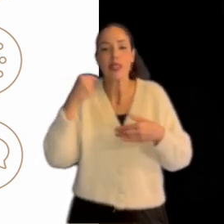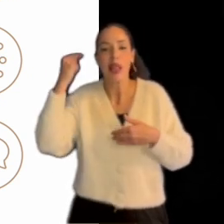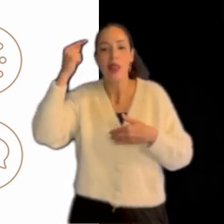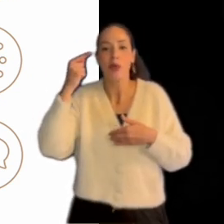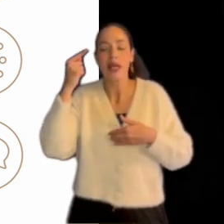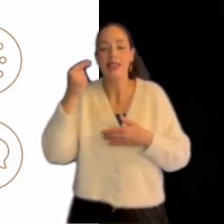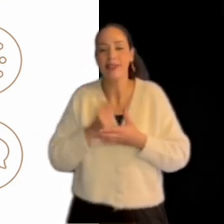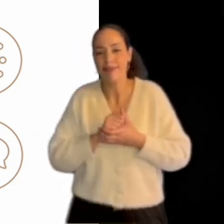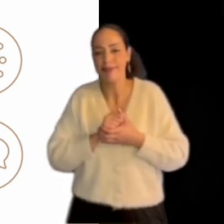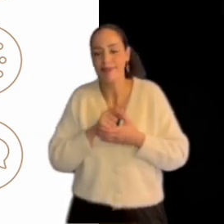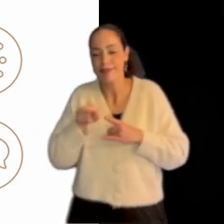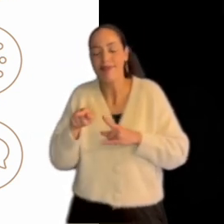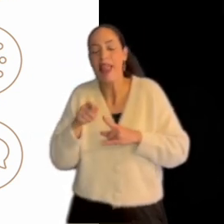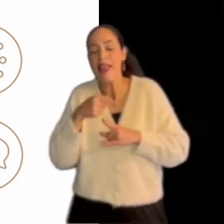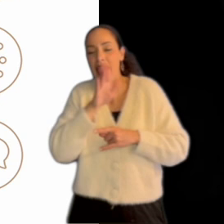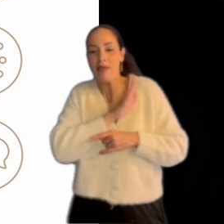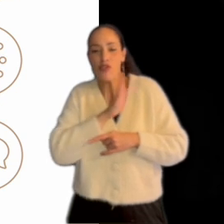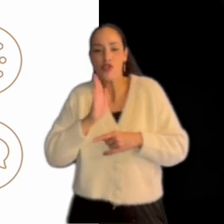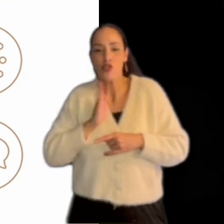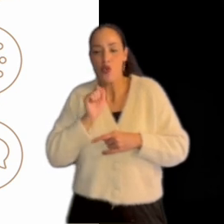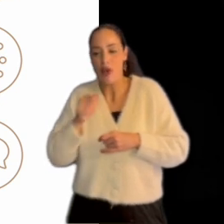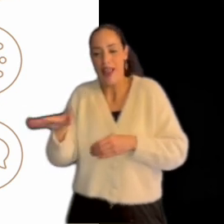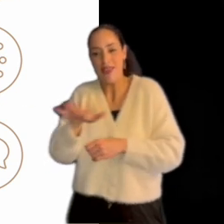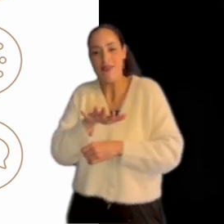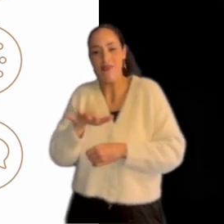unit's eventual return home later in the year.